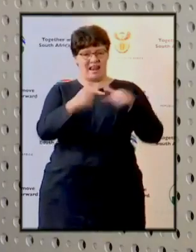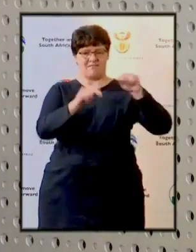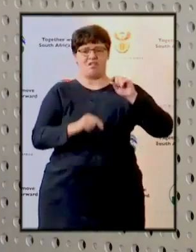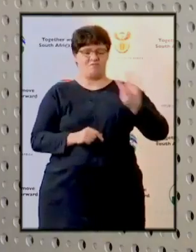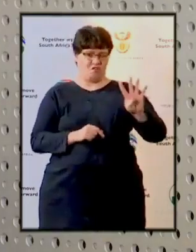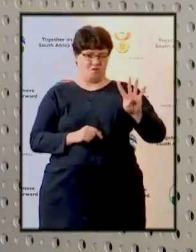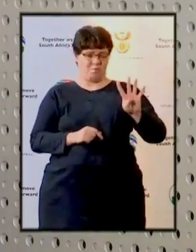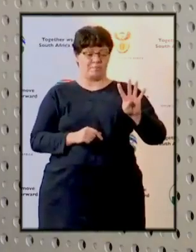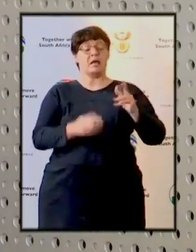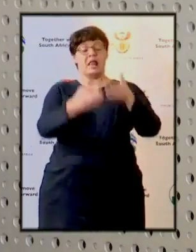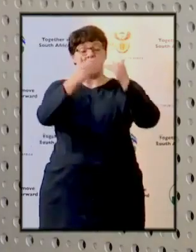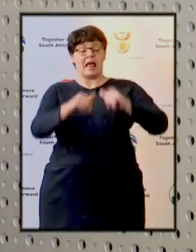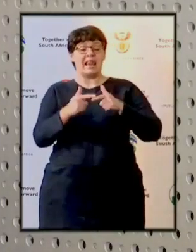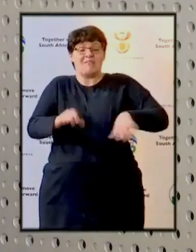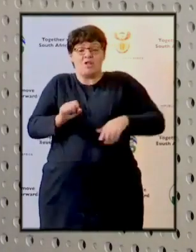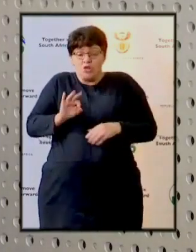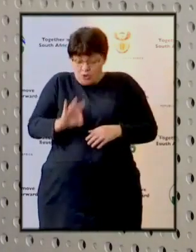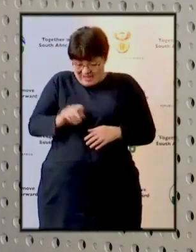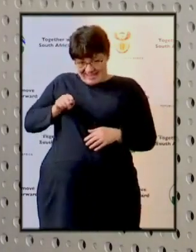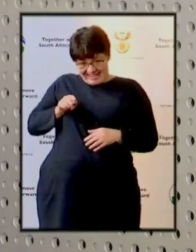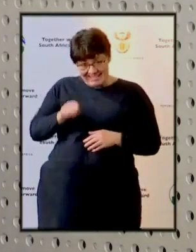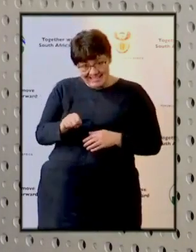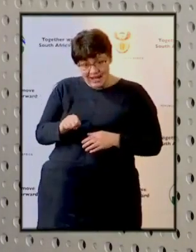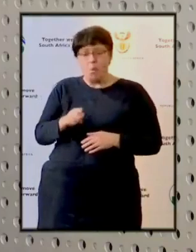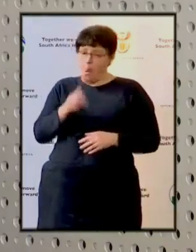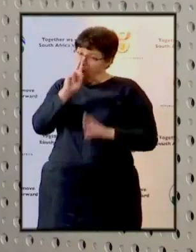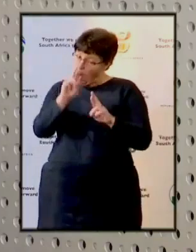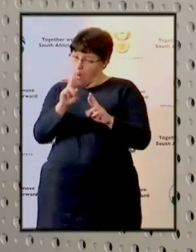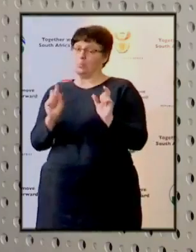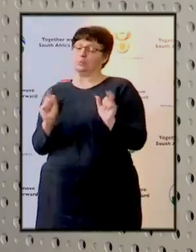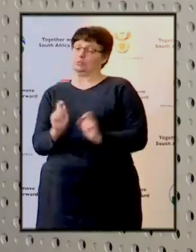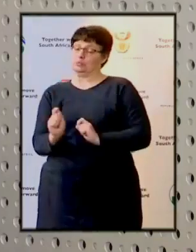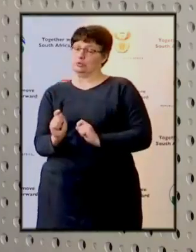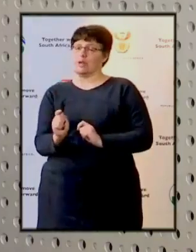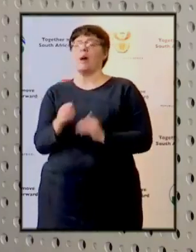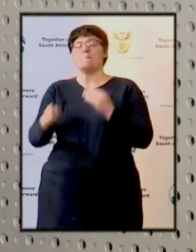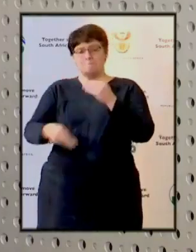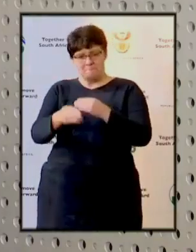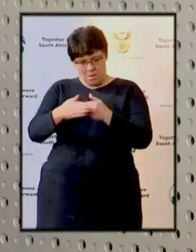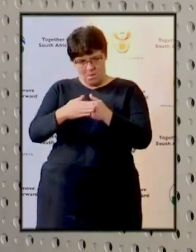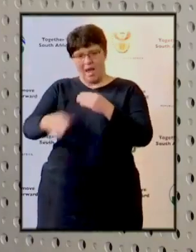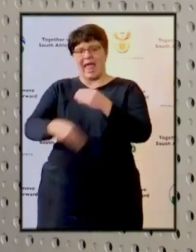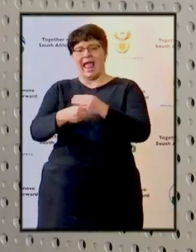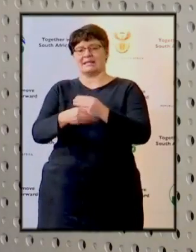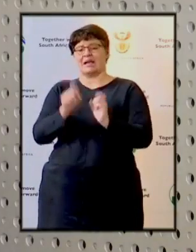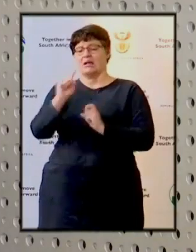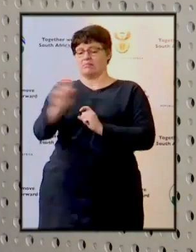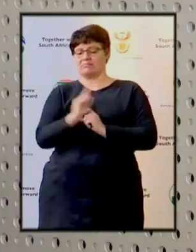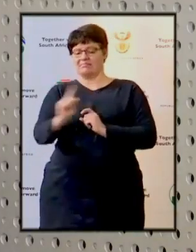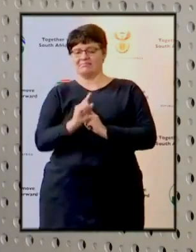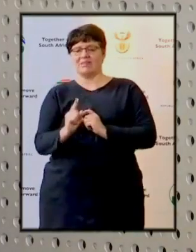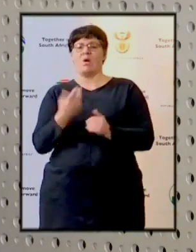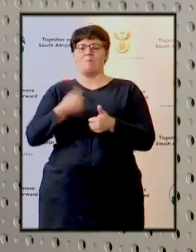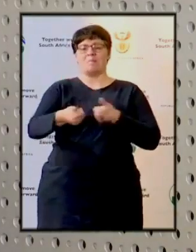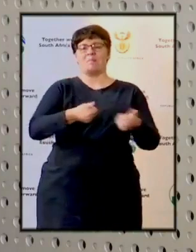is where we hope we can get as soon as possible, there would be additional numbers of people that will be returning to